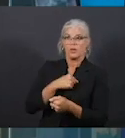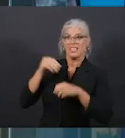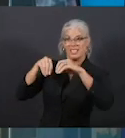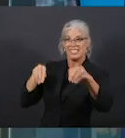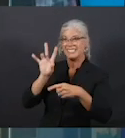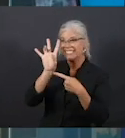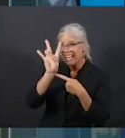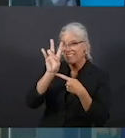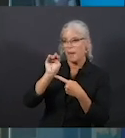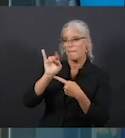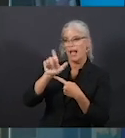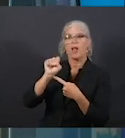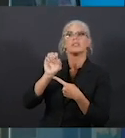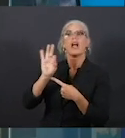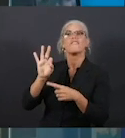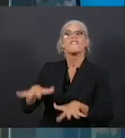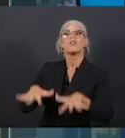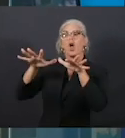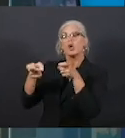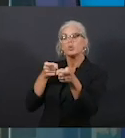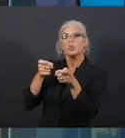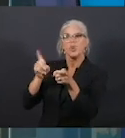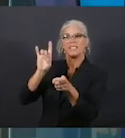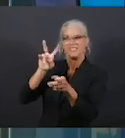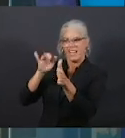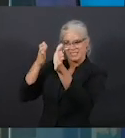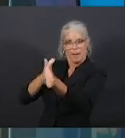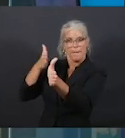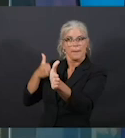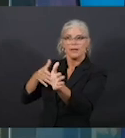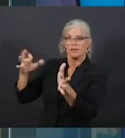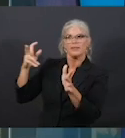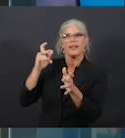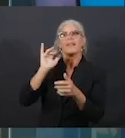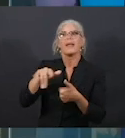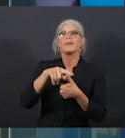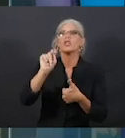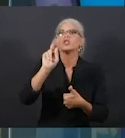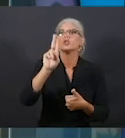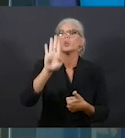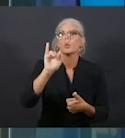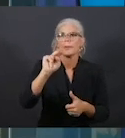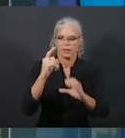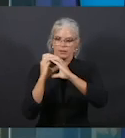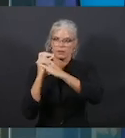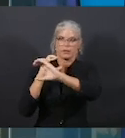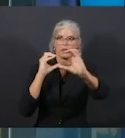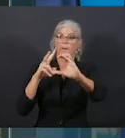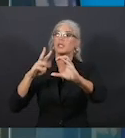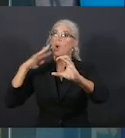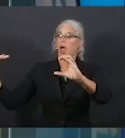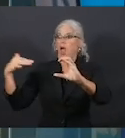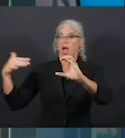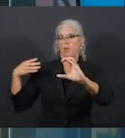have another 3 miles on top of that, so we are over 10 linear miles. So this is tubing that we put water into. It inflates.